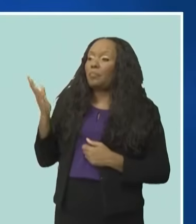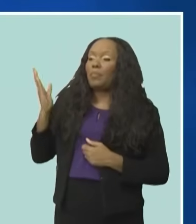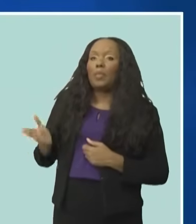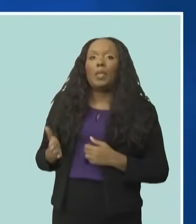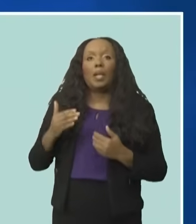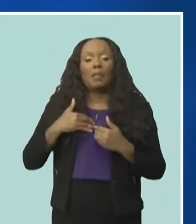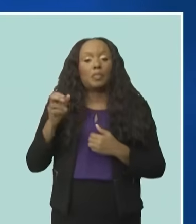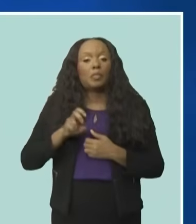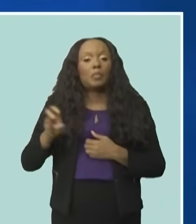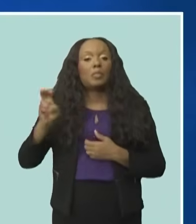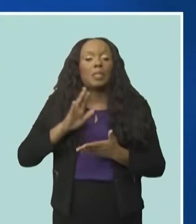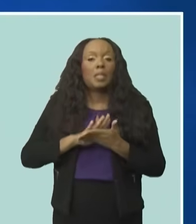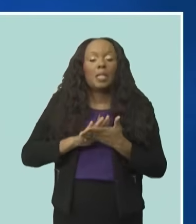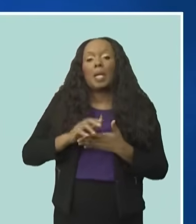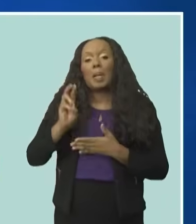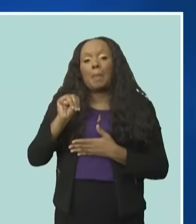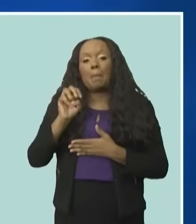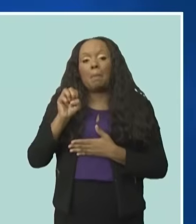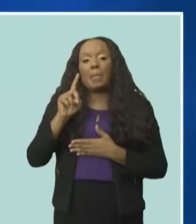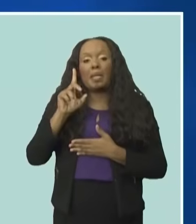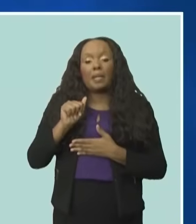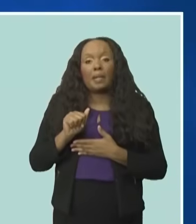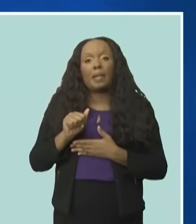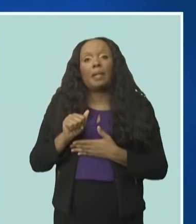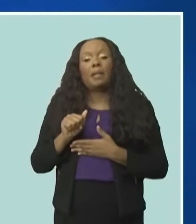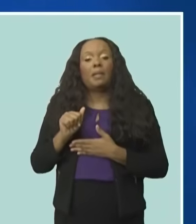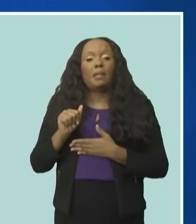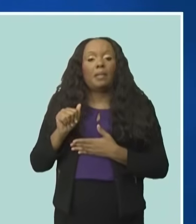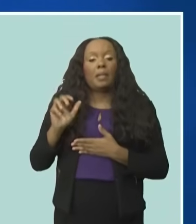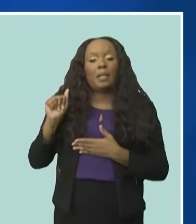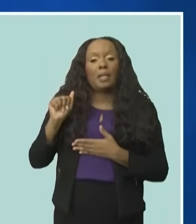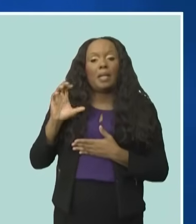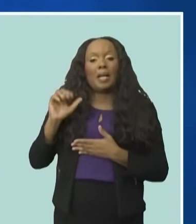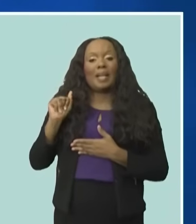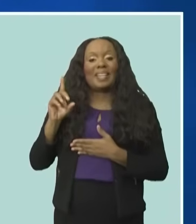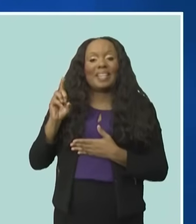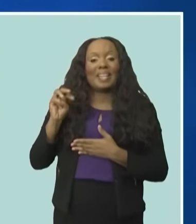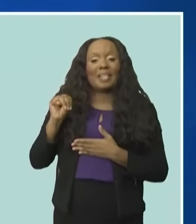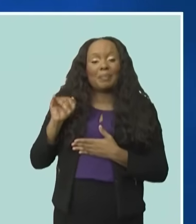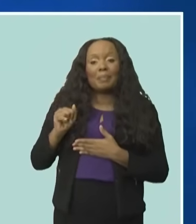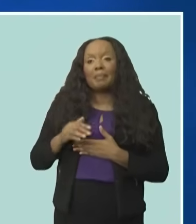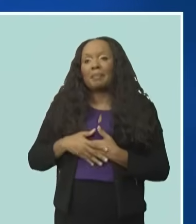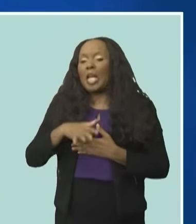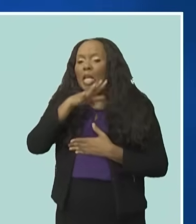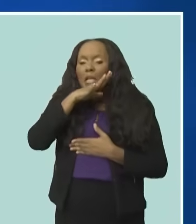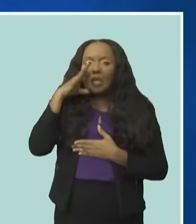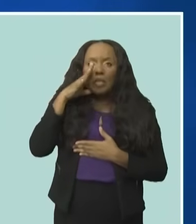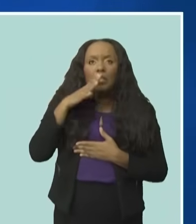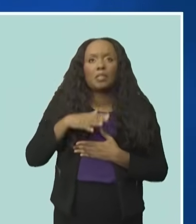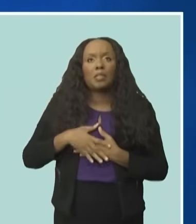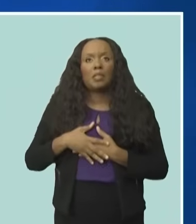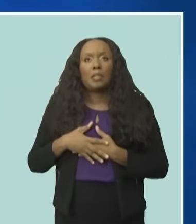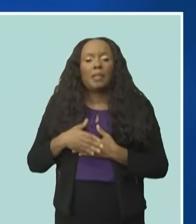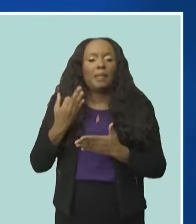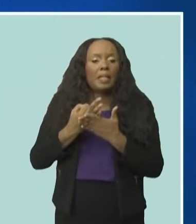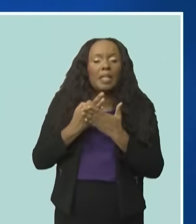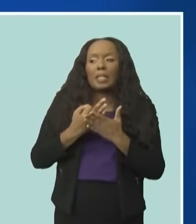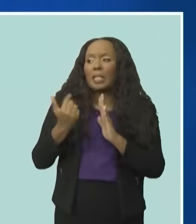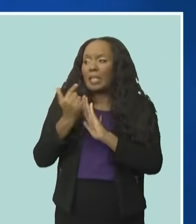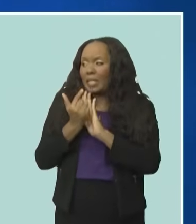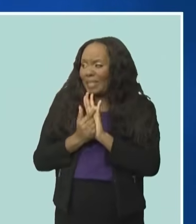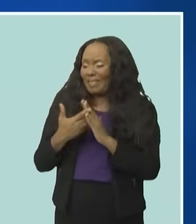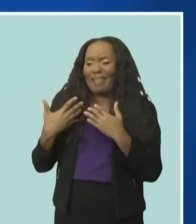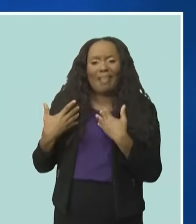academy, we have a media academy, we have agriculture and agribusiness, We have financial, legal, health